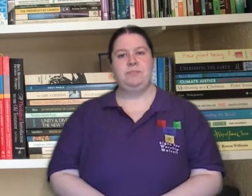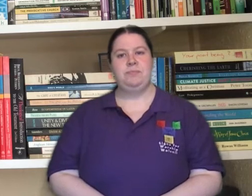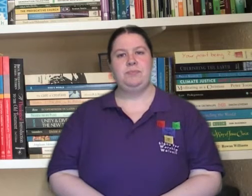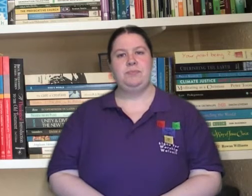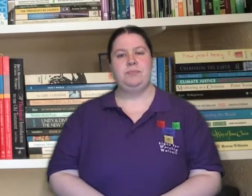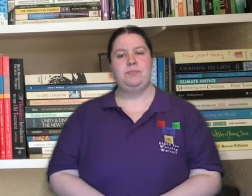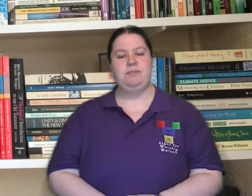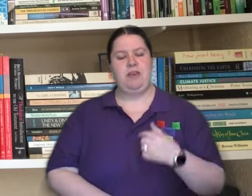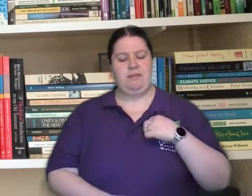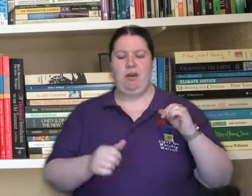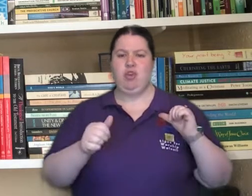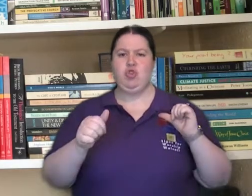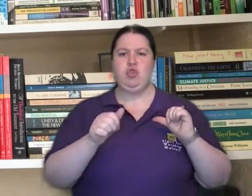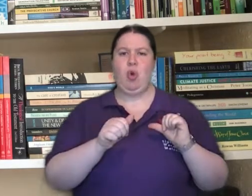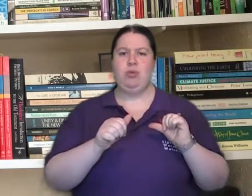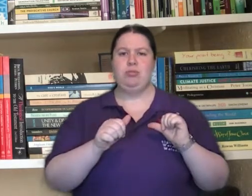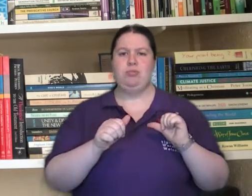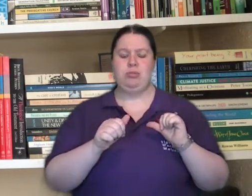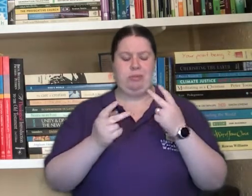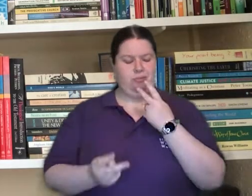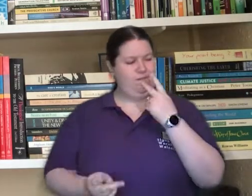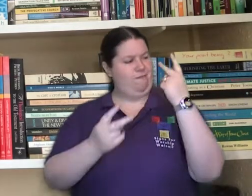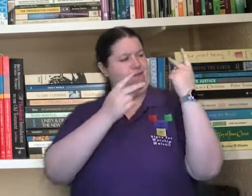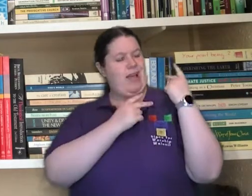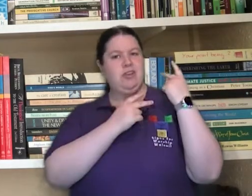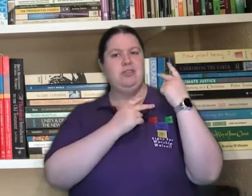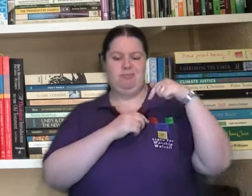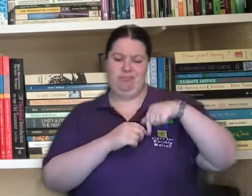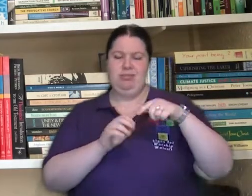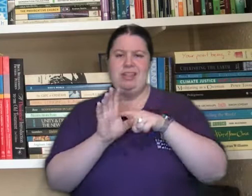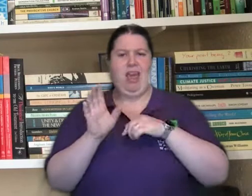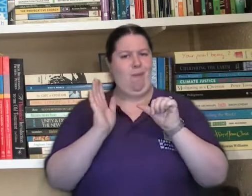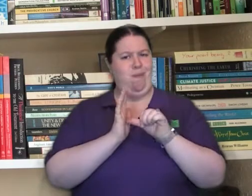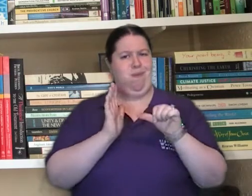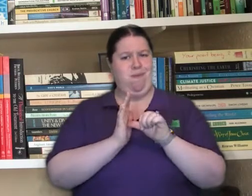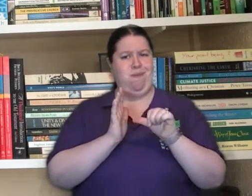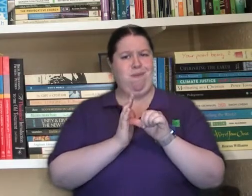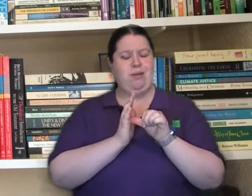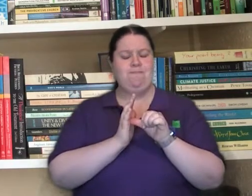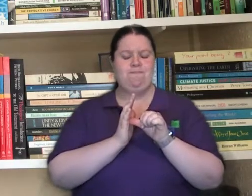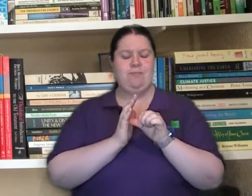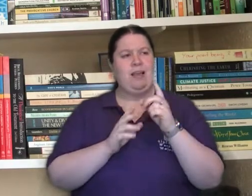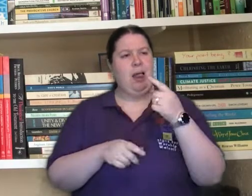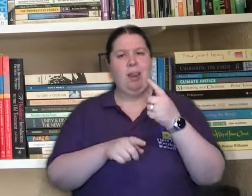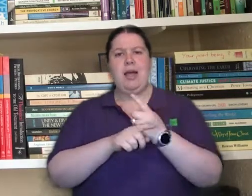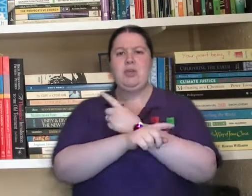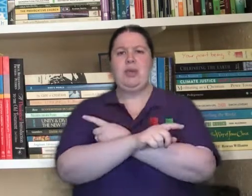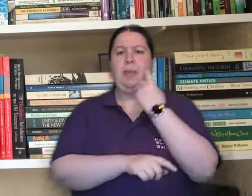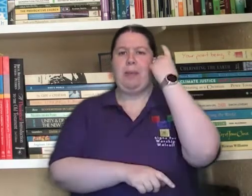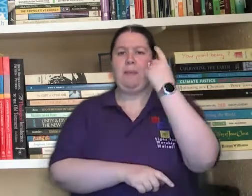We're currently halfway through a short series entitled Reflections on a Difficult Year. And last week we were thinking